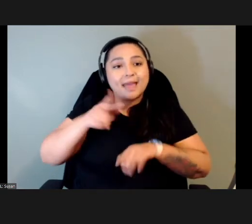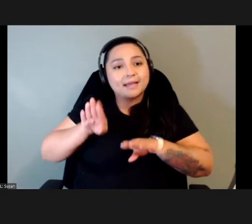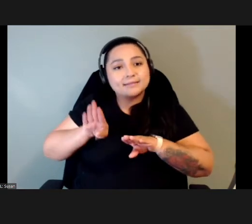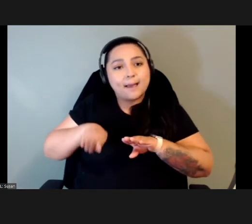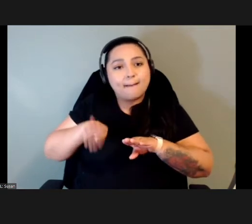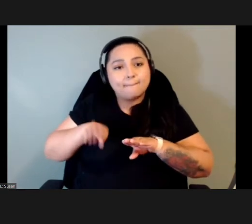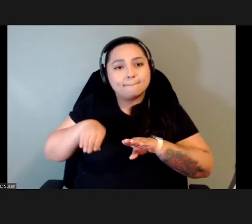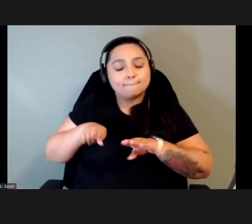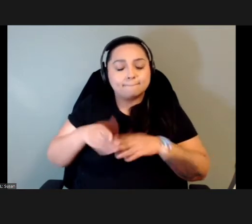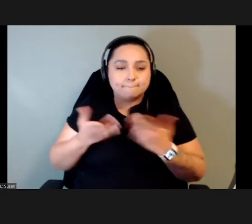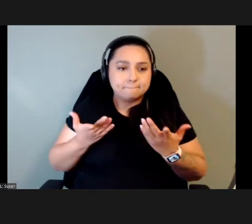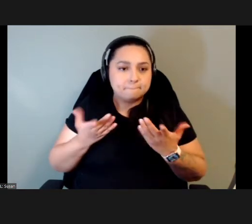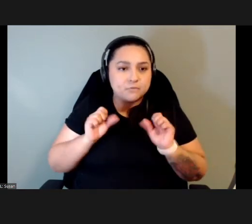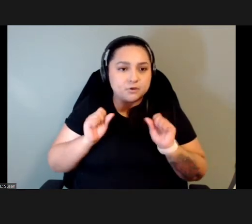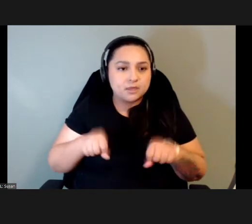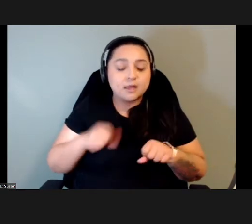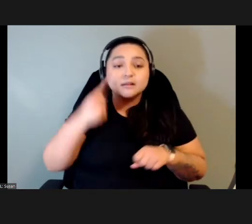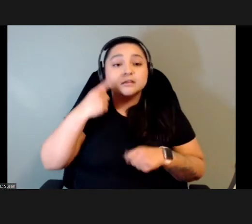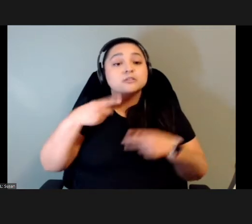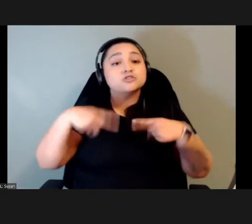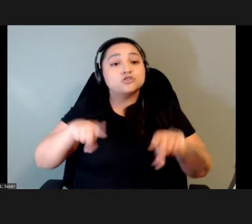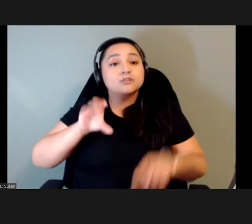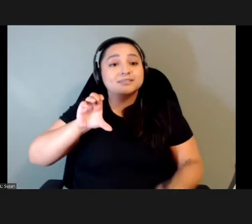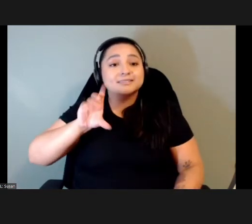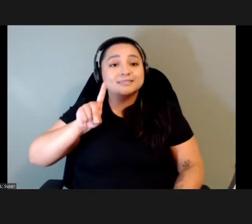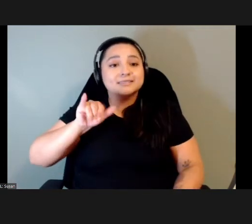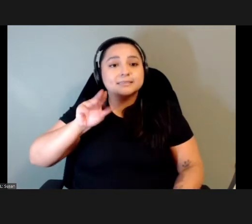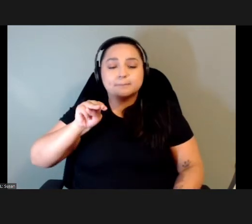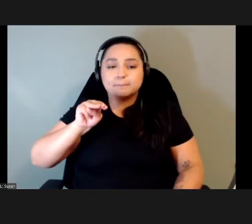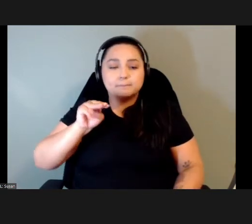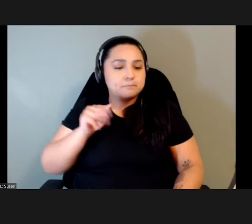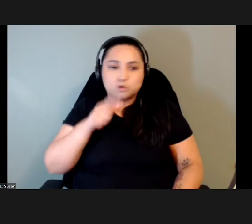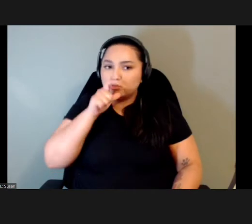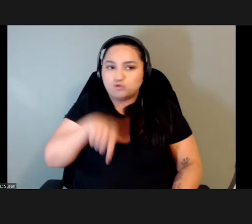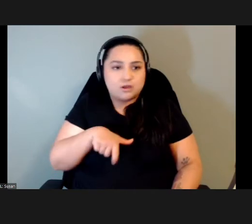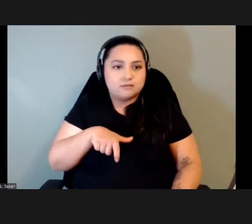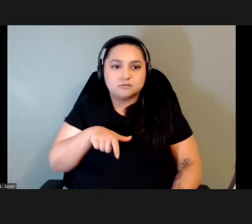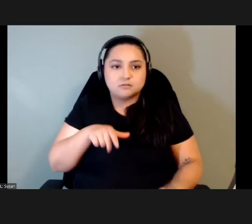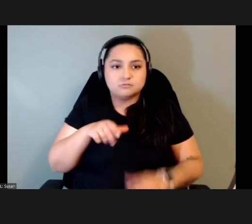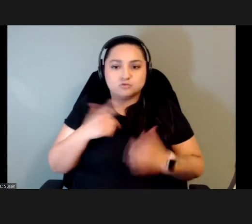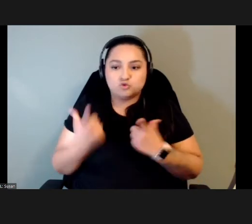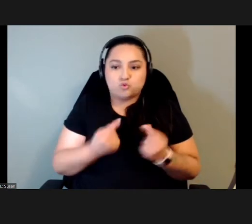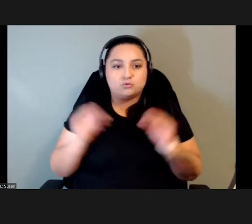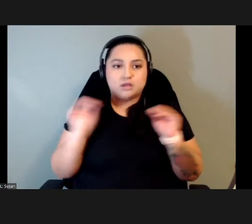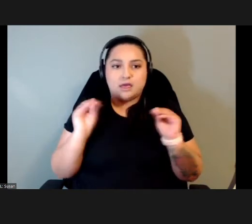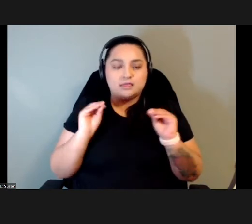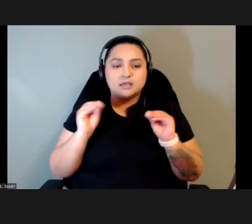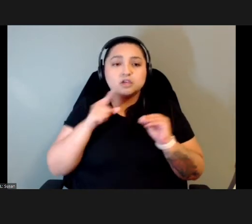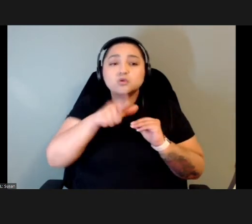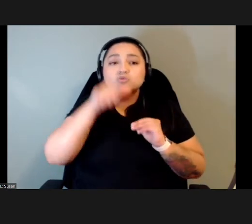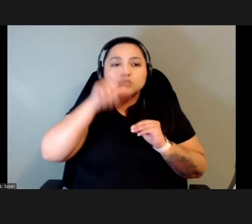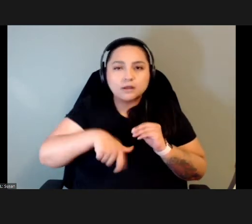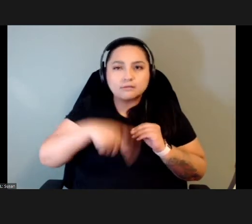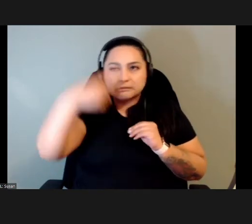During sedum, you don't need to do anything. You don't have to try to have a particular experience.